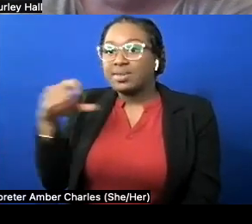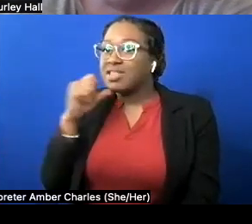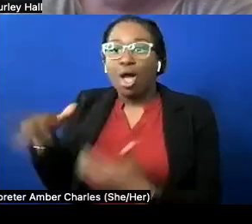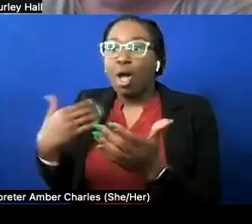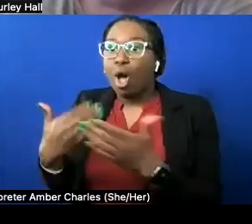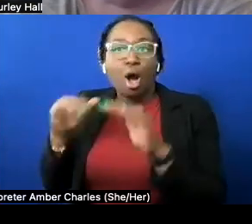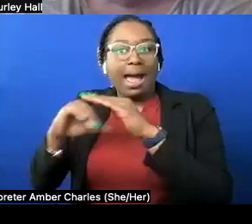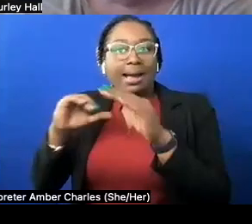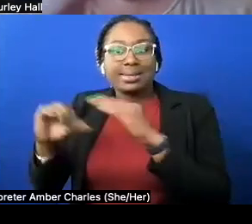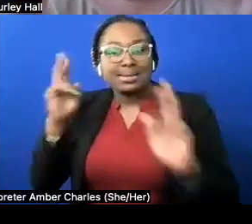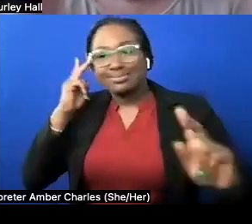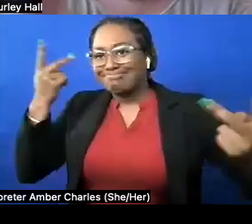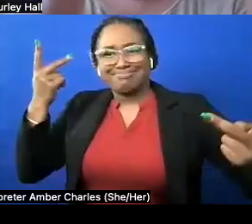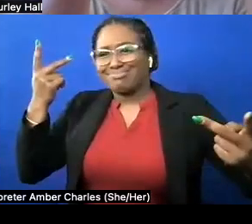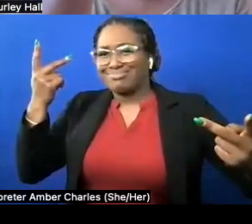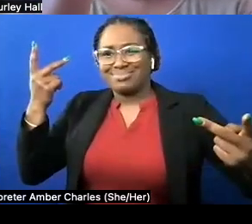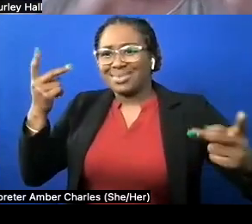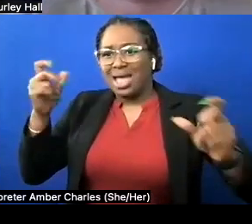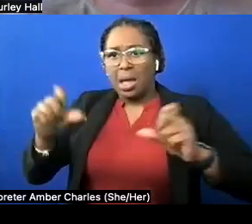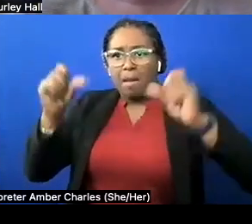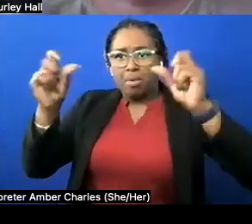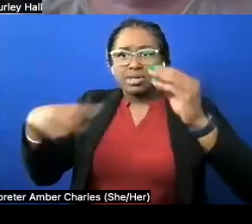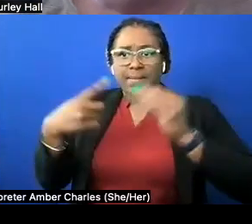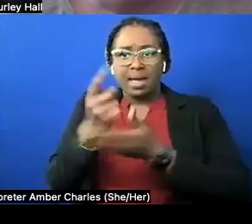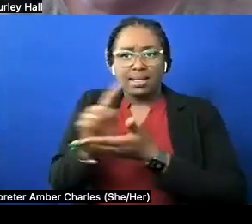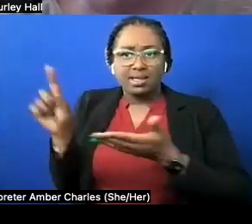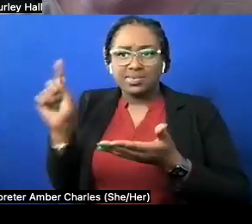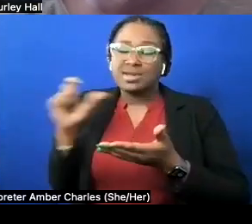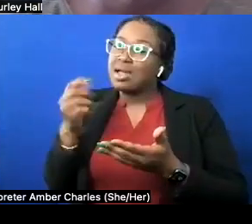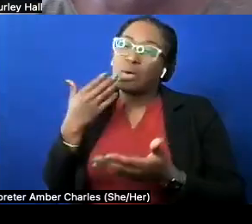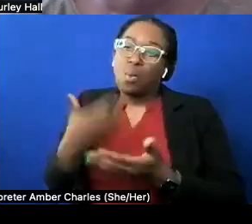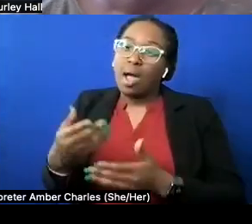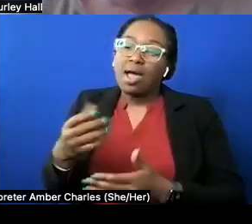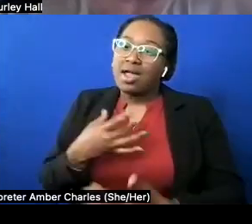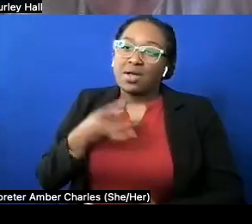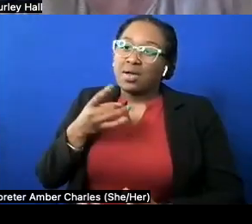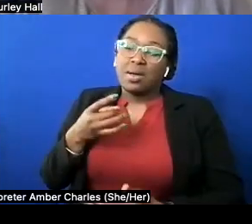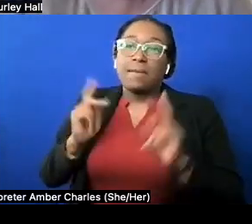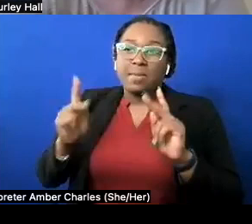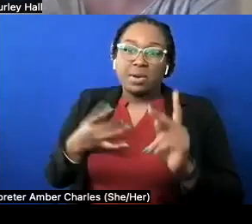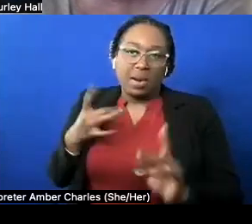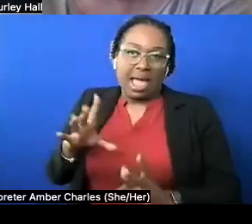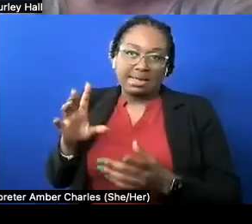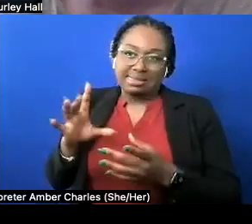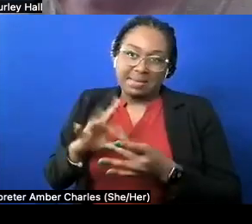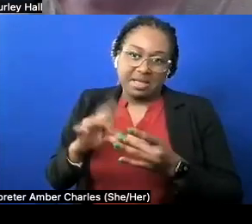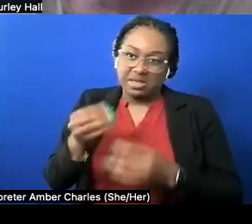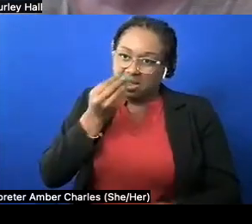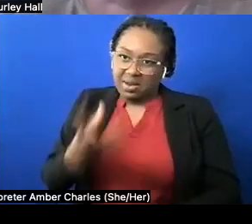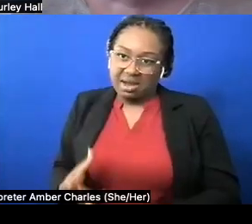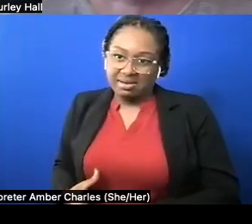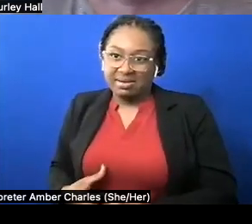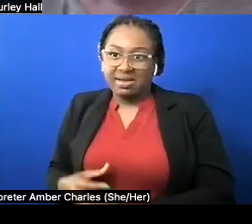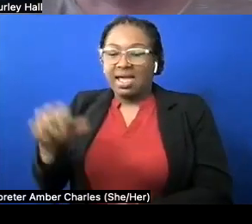it twisted. You know, I posted about this last week. It didn't do so well because I don't think people like the message, but I don't care. Allyship